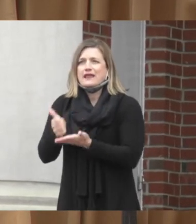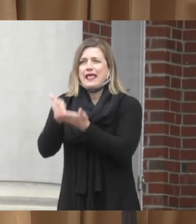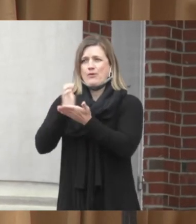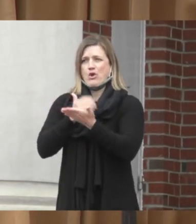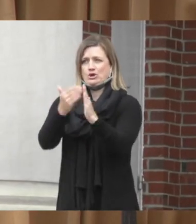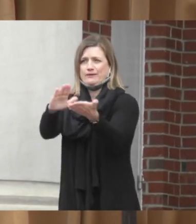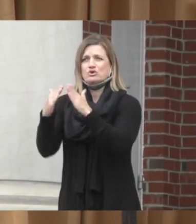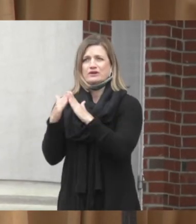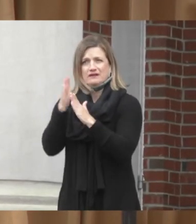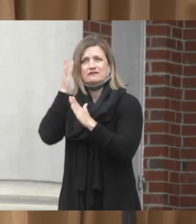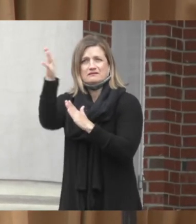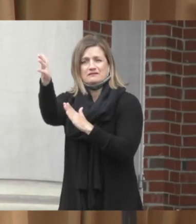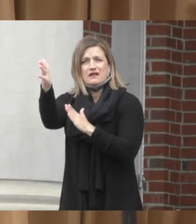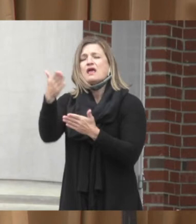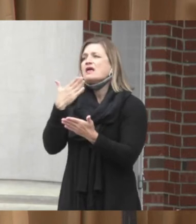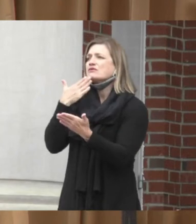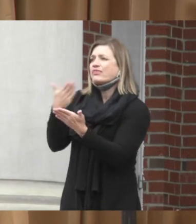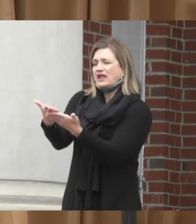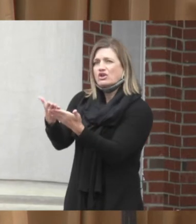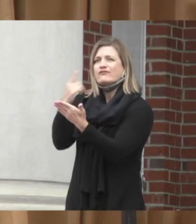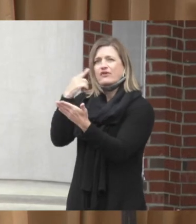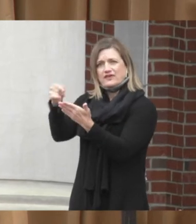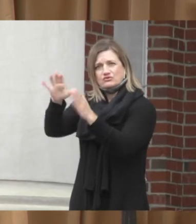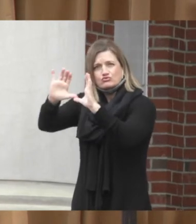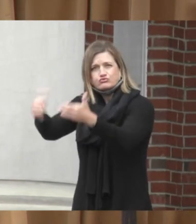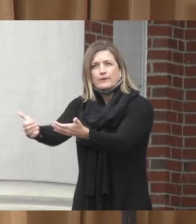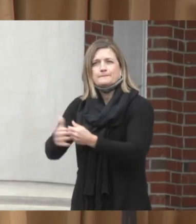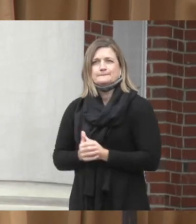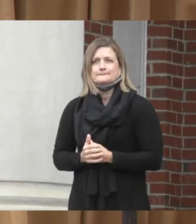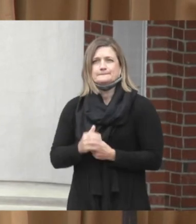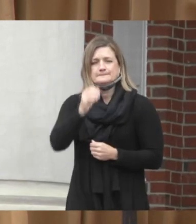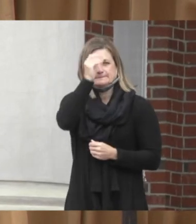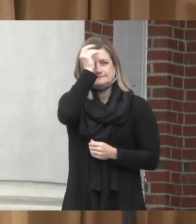them a round of applause? They've endured a lot as well.